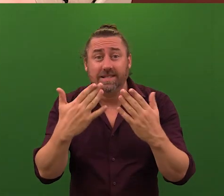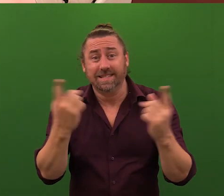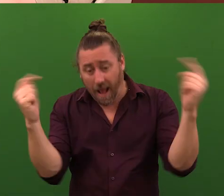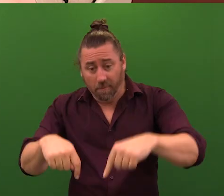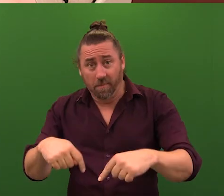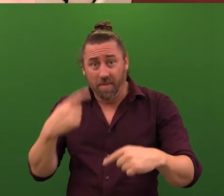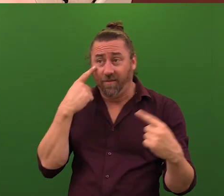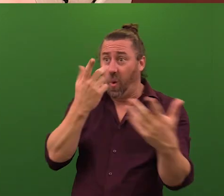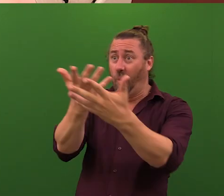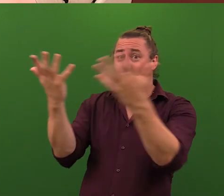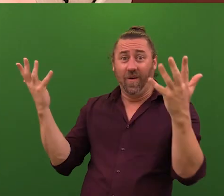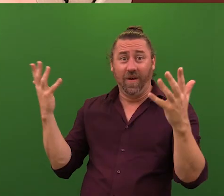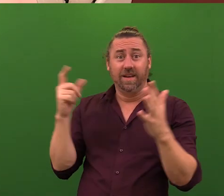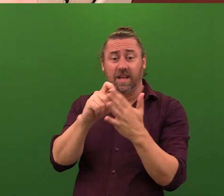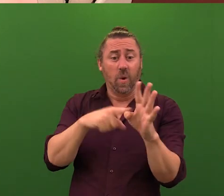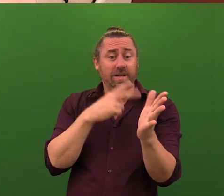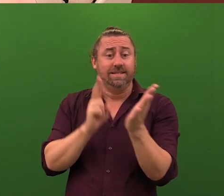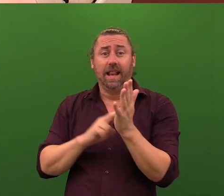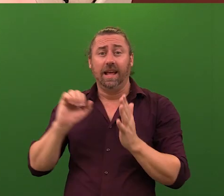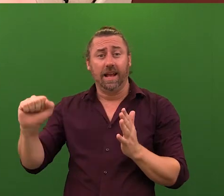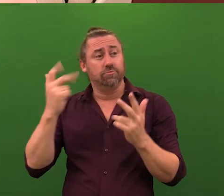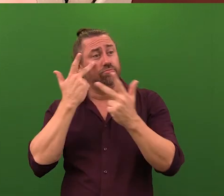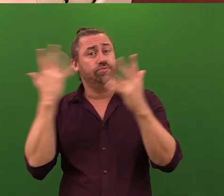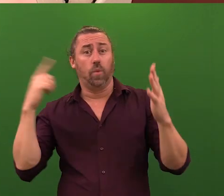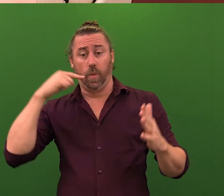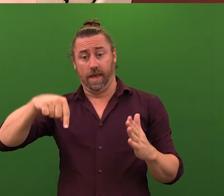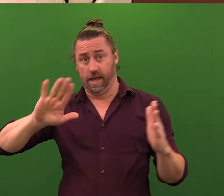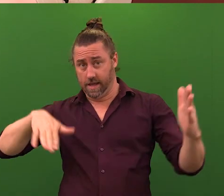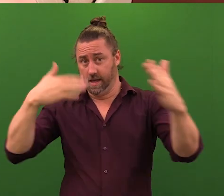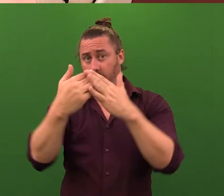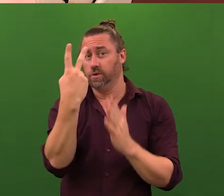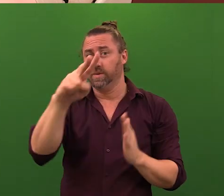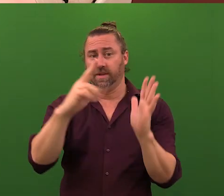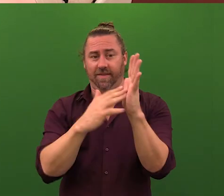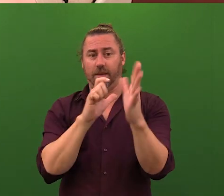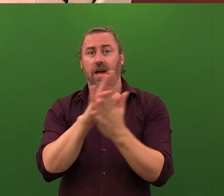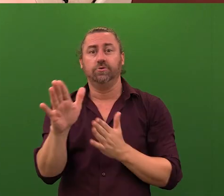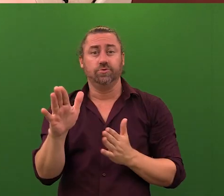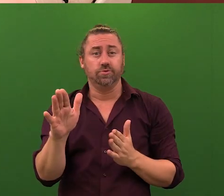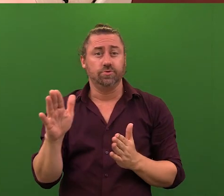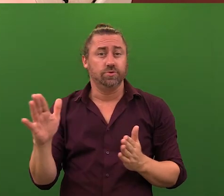and take in these shows. Dylan's exhibition Boundless is on until the 20th of March.